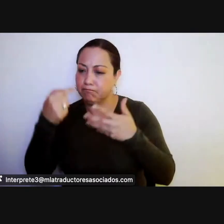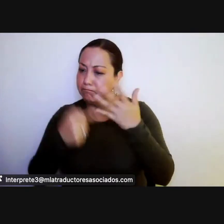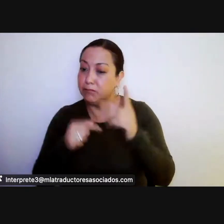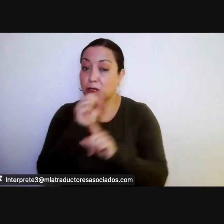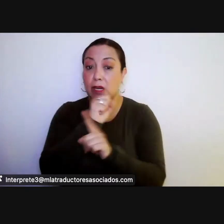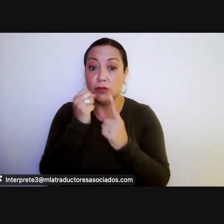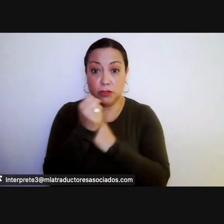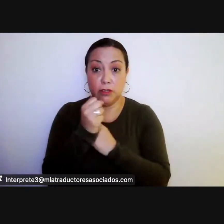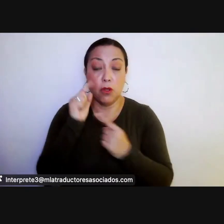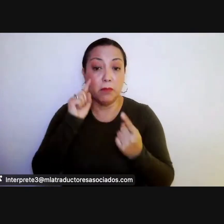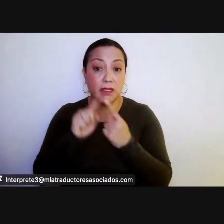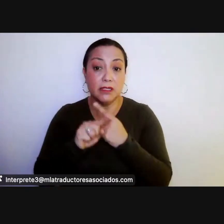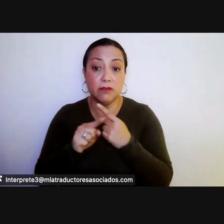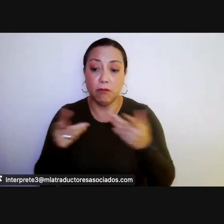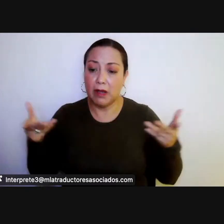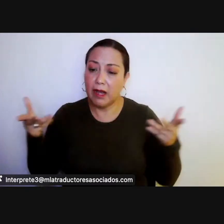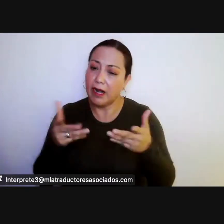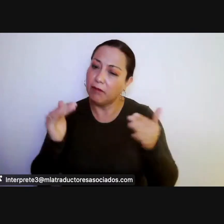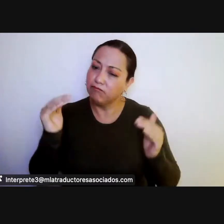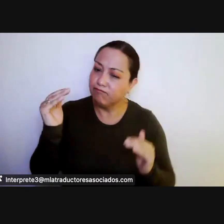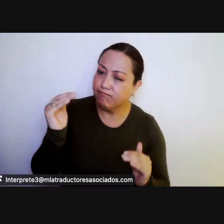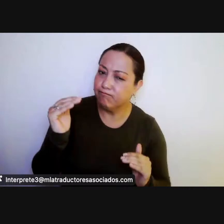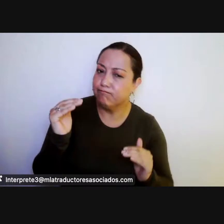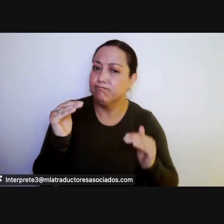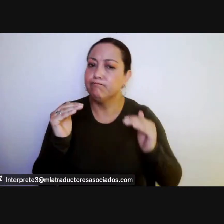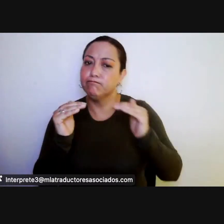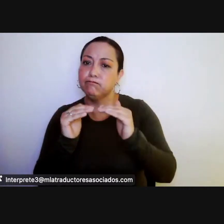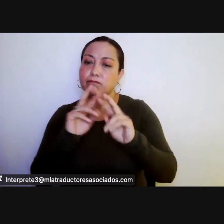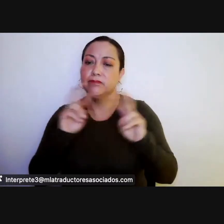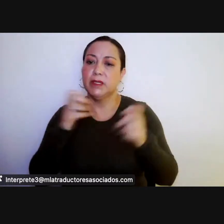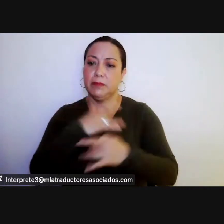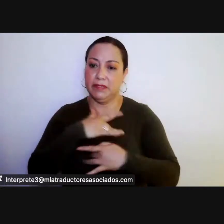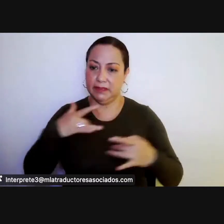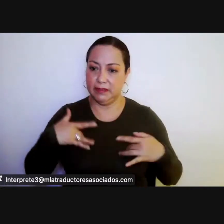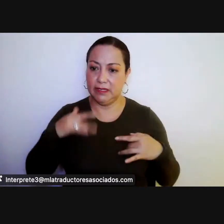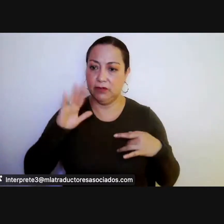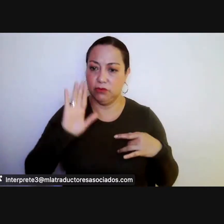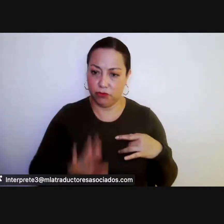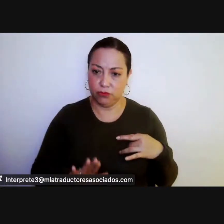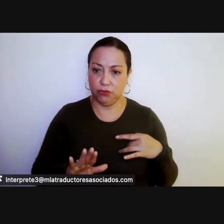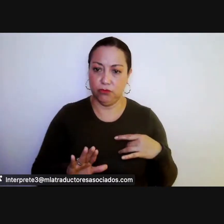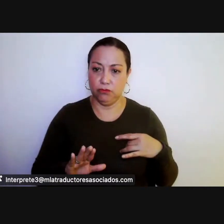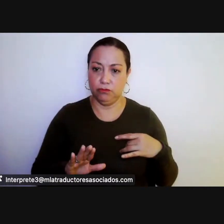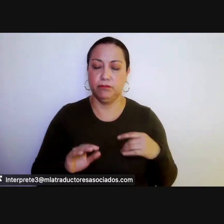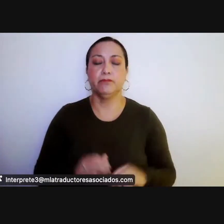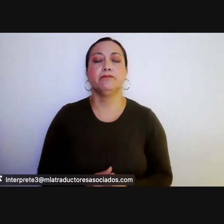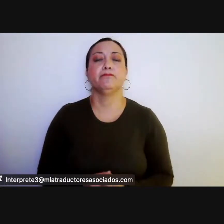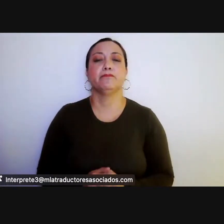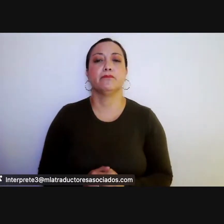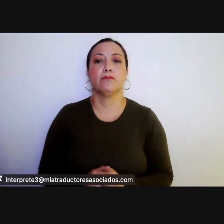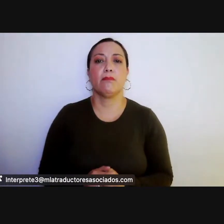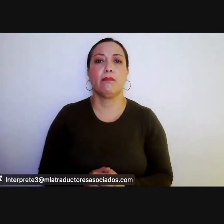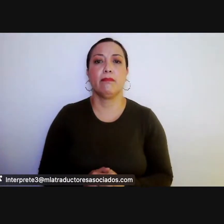considering all society in order to increase equality in health in our